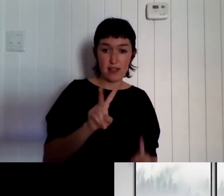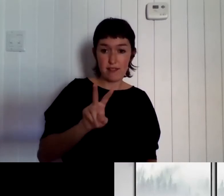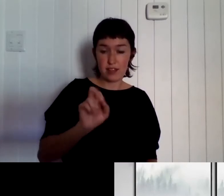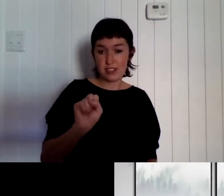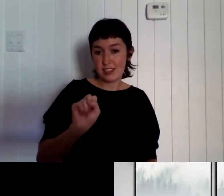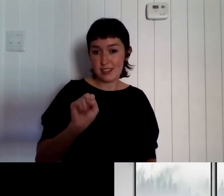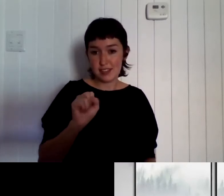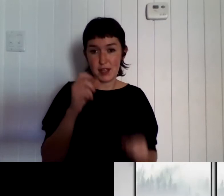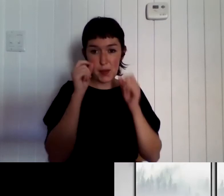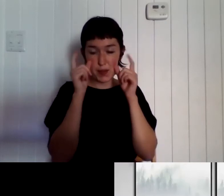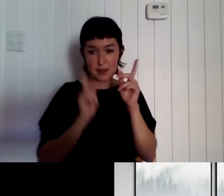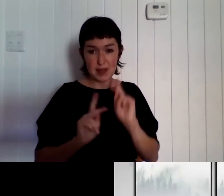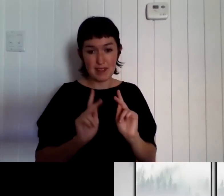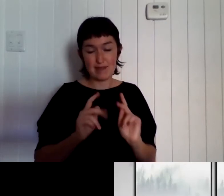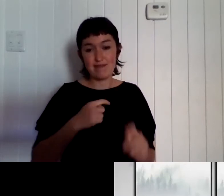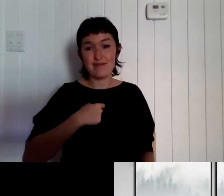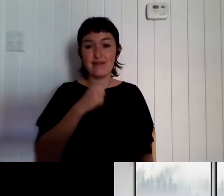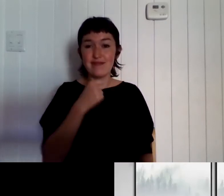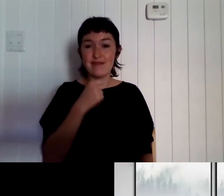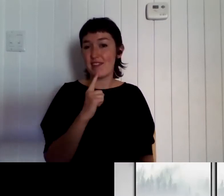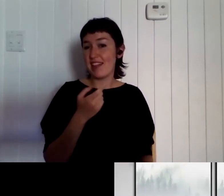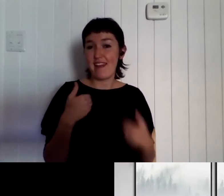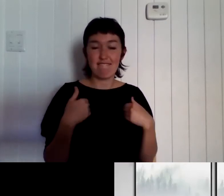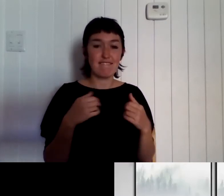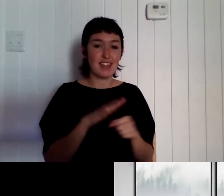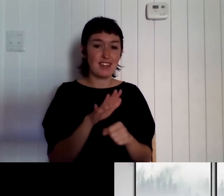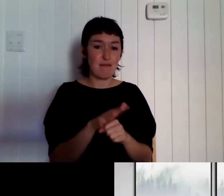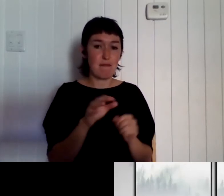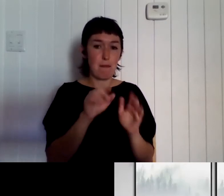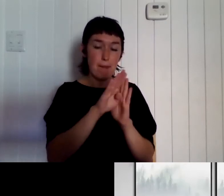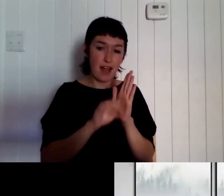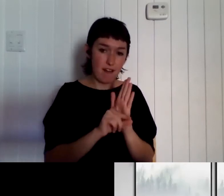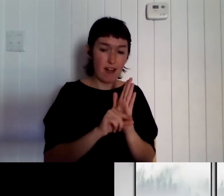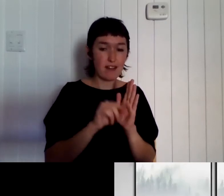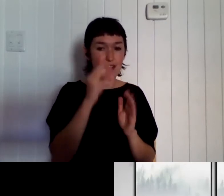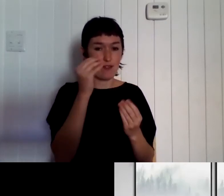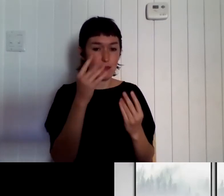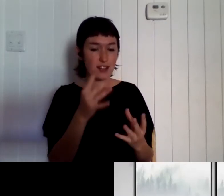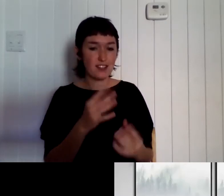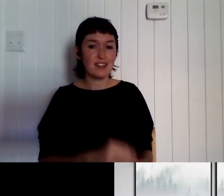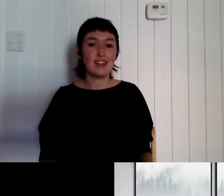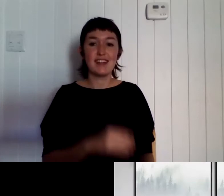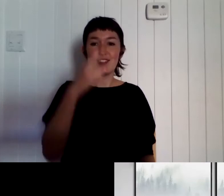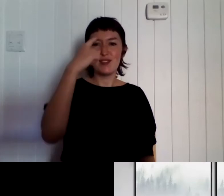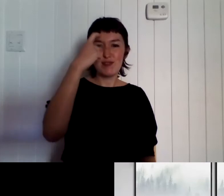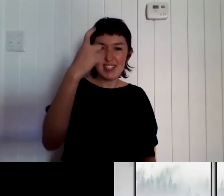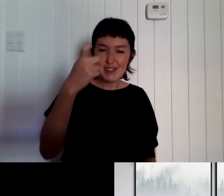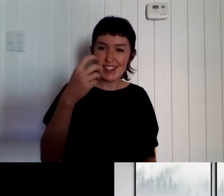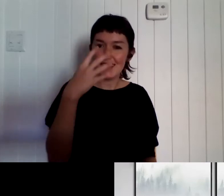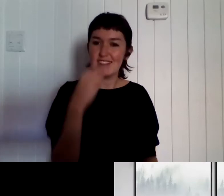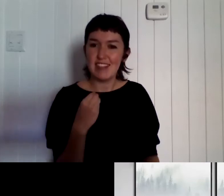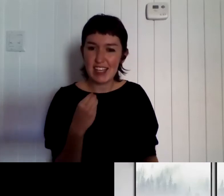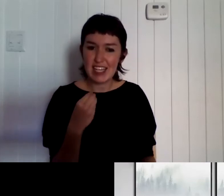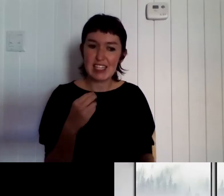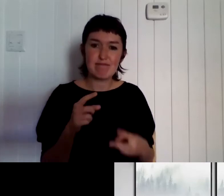information to answer that question, but dreaming and sleep are very cool things that we do